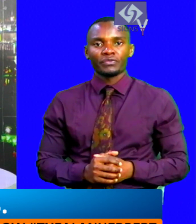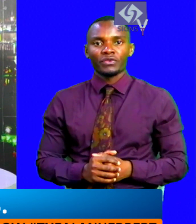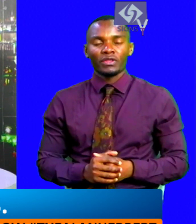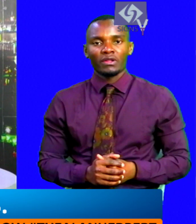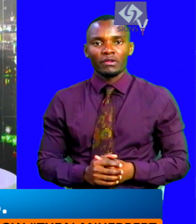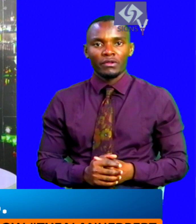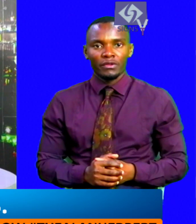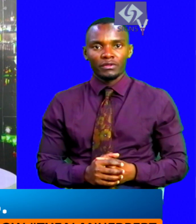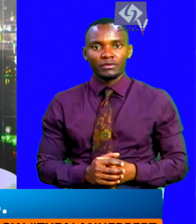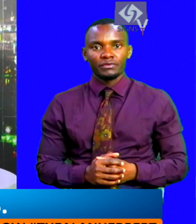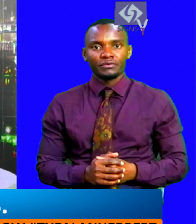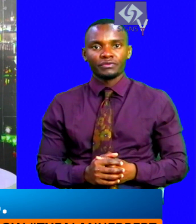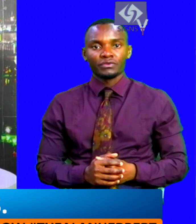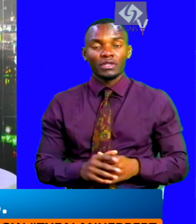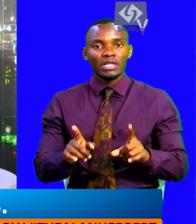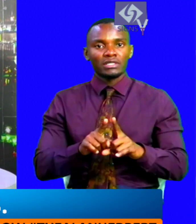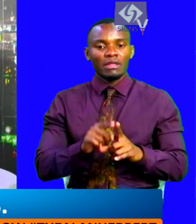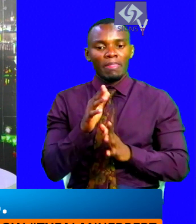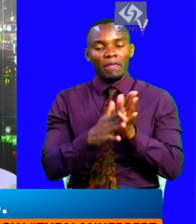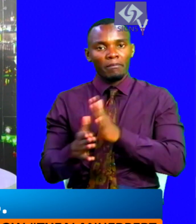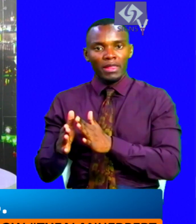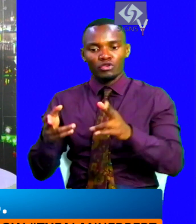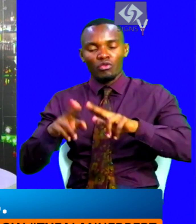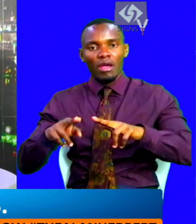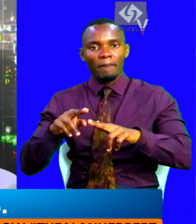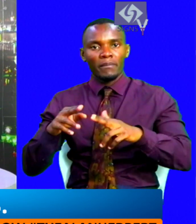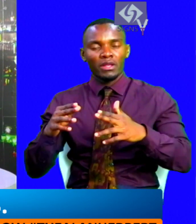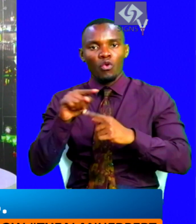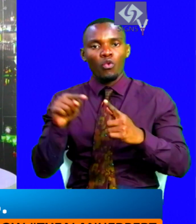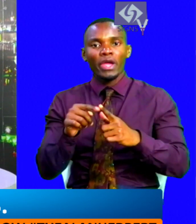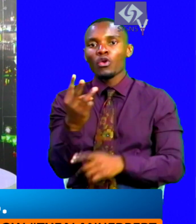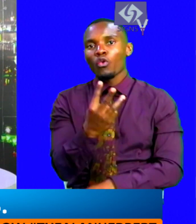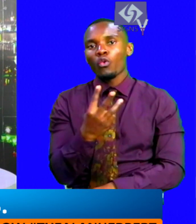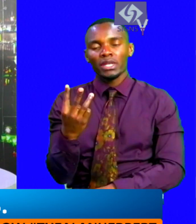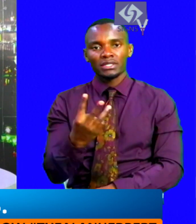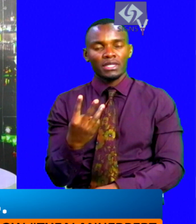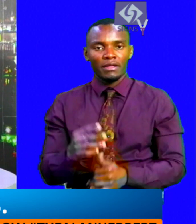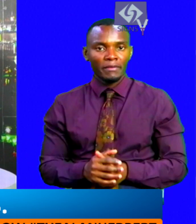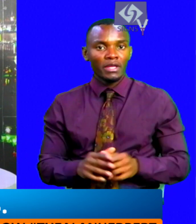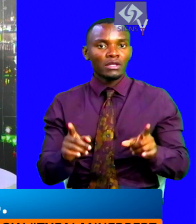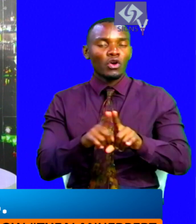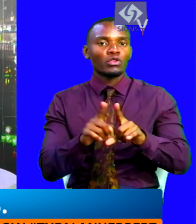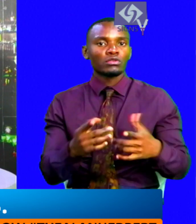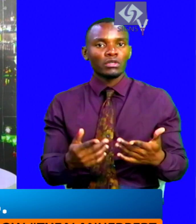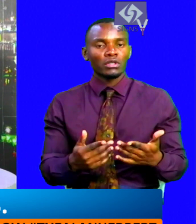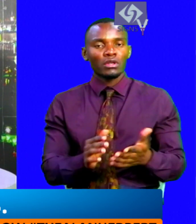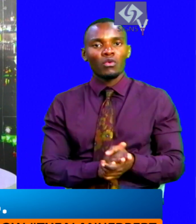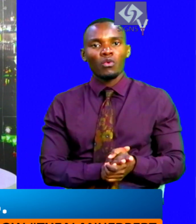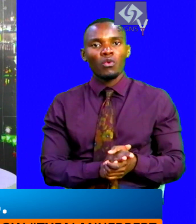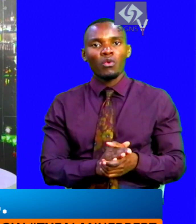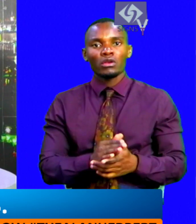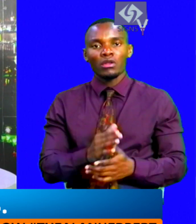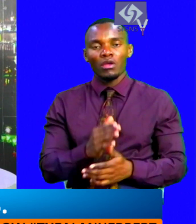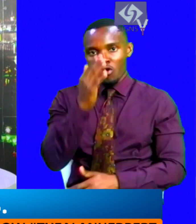has suspended the anti-government protests that were scheduled to take place across the country on Wednesday this week. In a statement issued